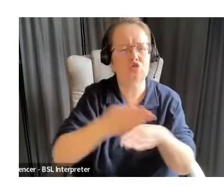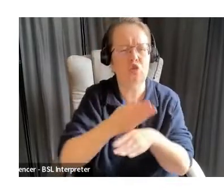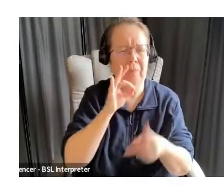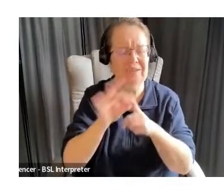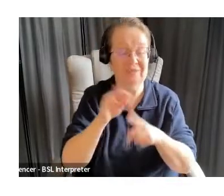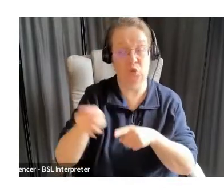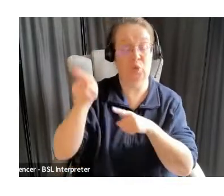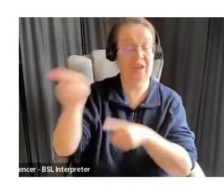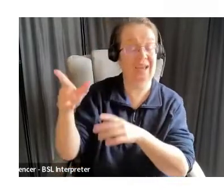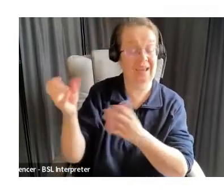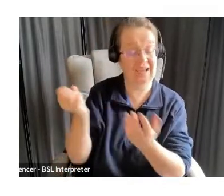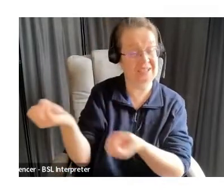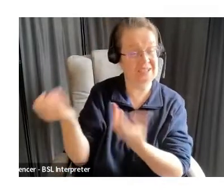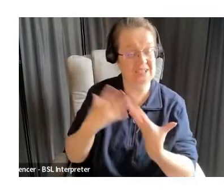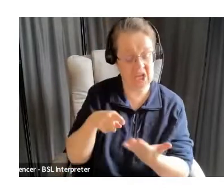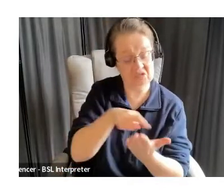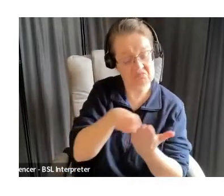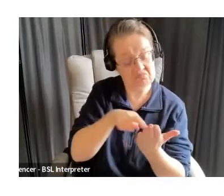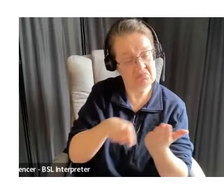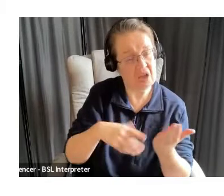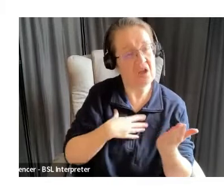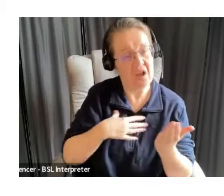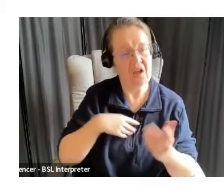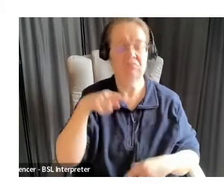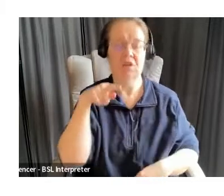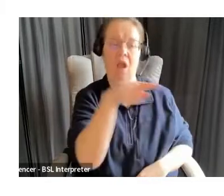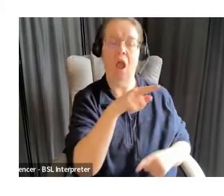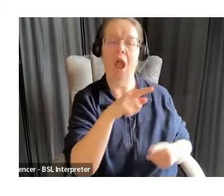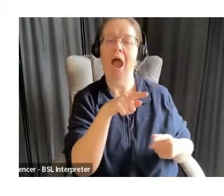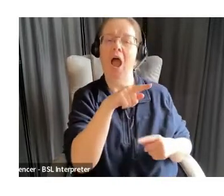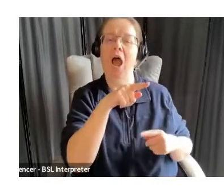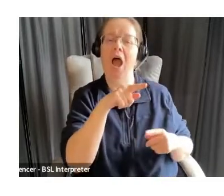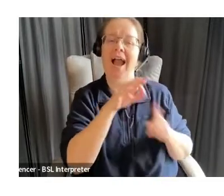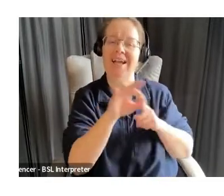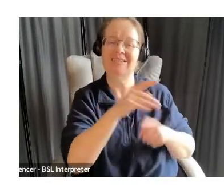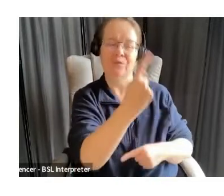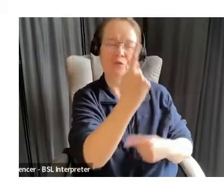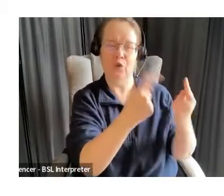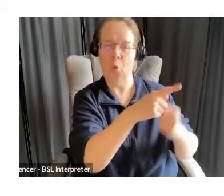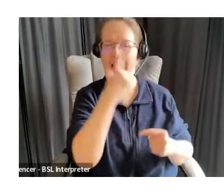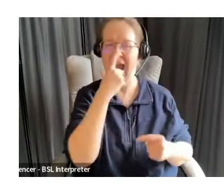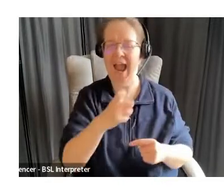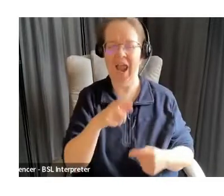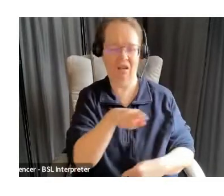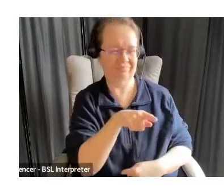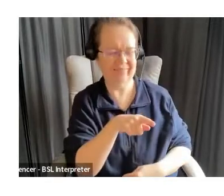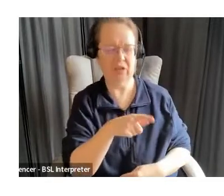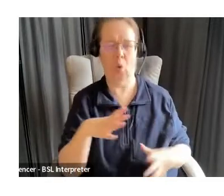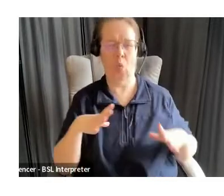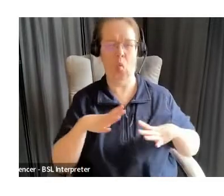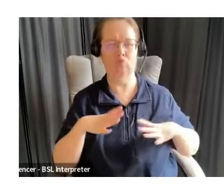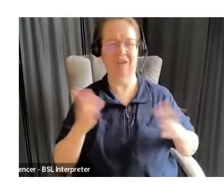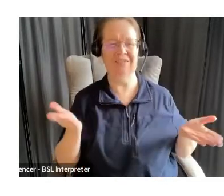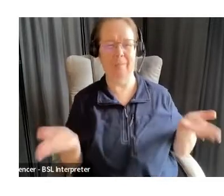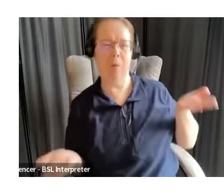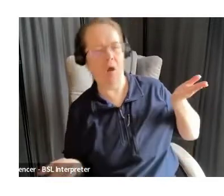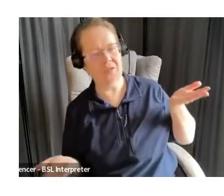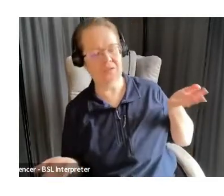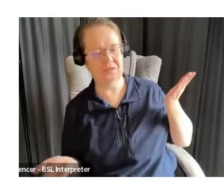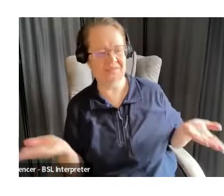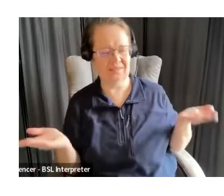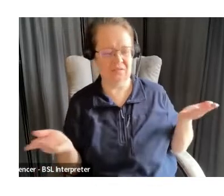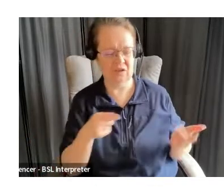he says. Interviewers can have biases that affect the way they interact or interpret